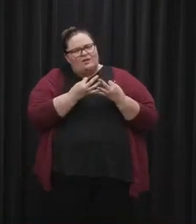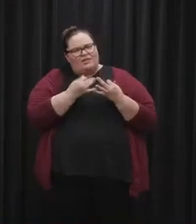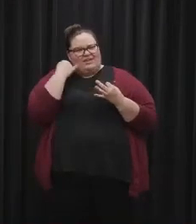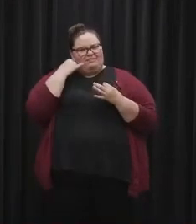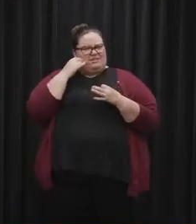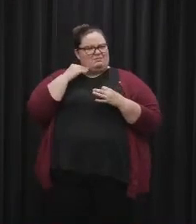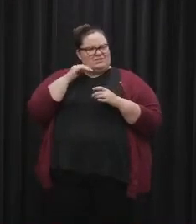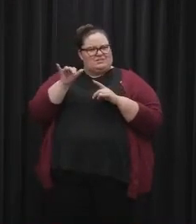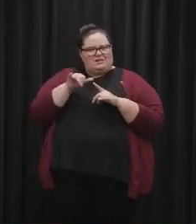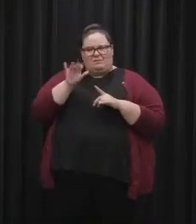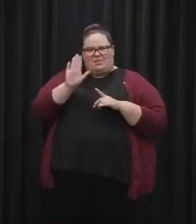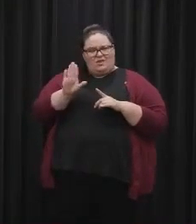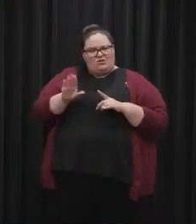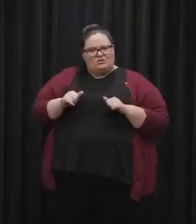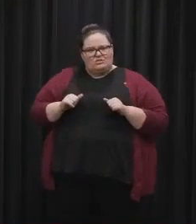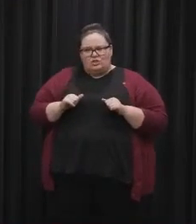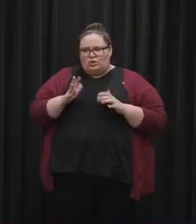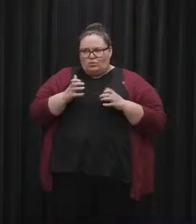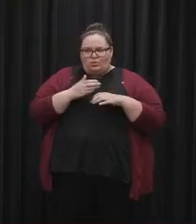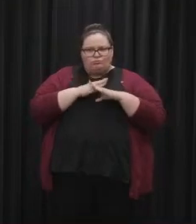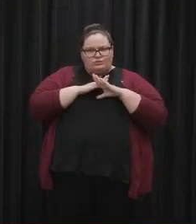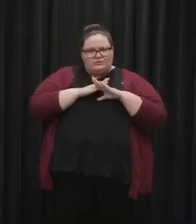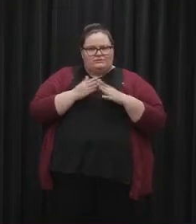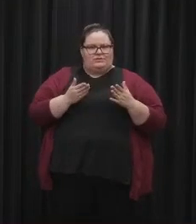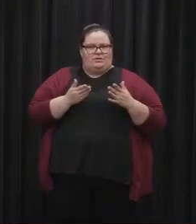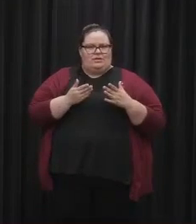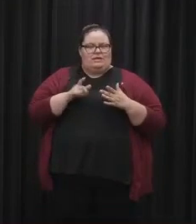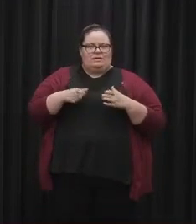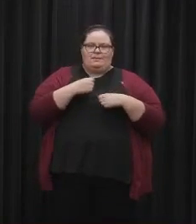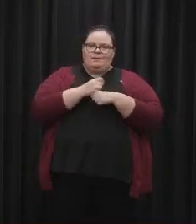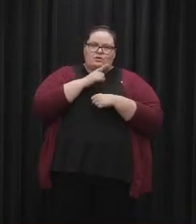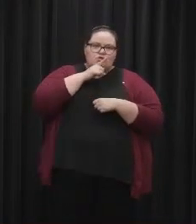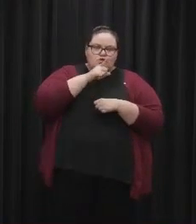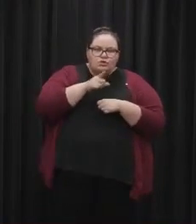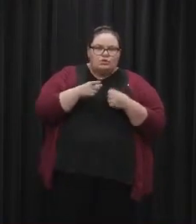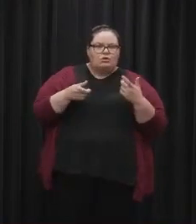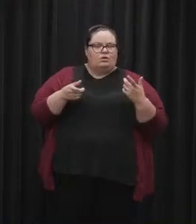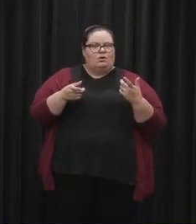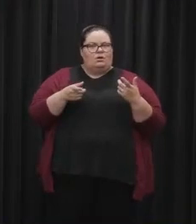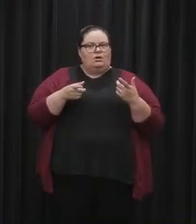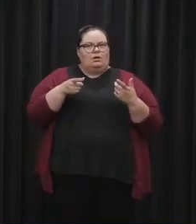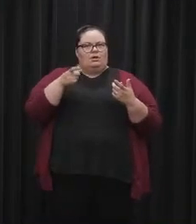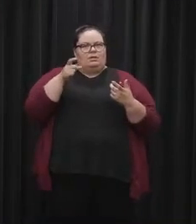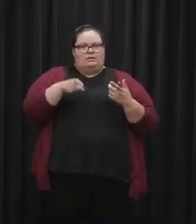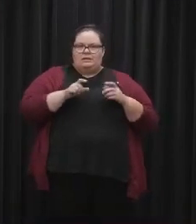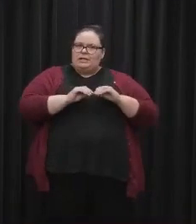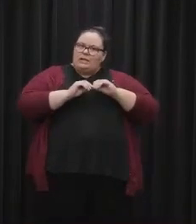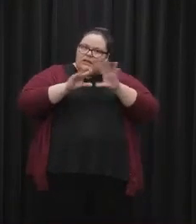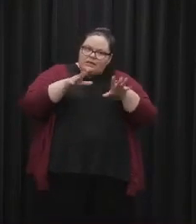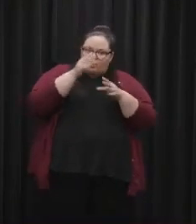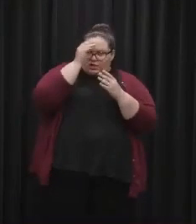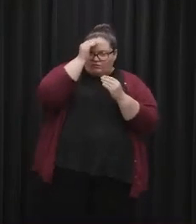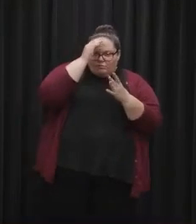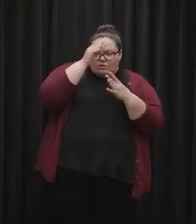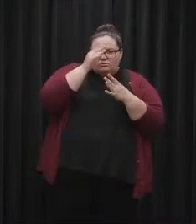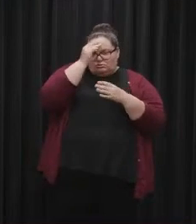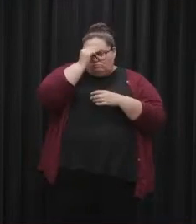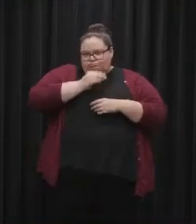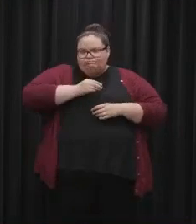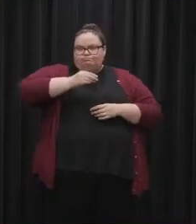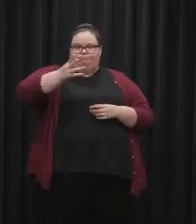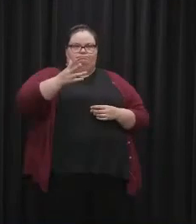position. You want that information to be protected. We need to make sure that we have absolutely clear information going out to